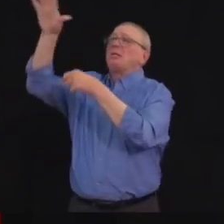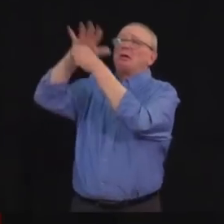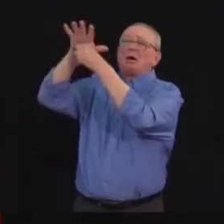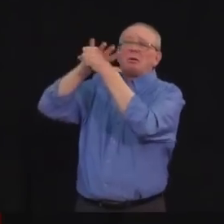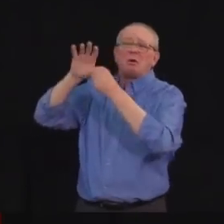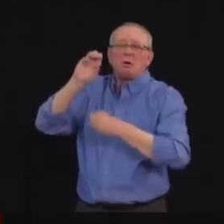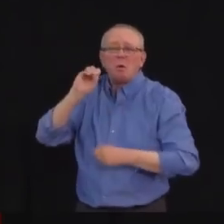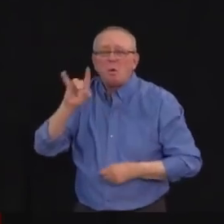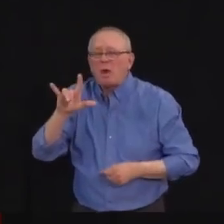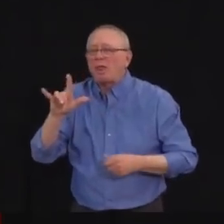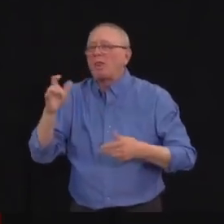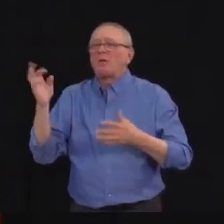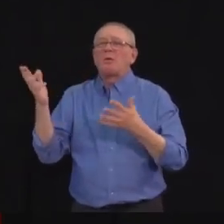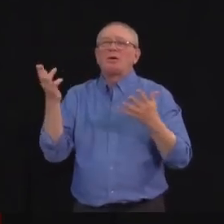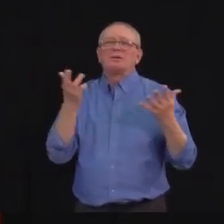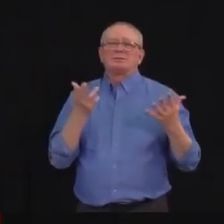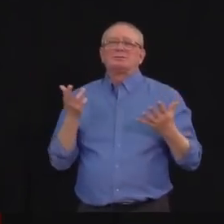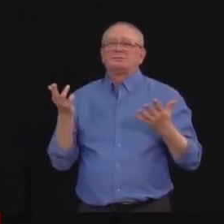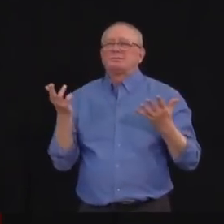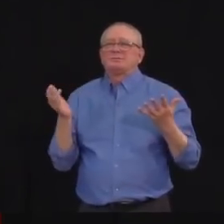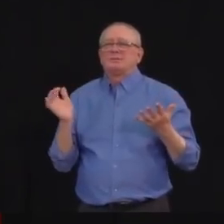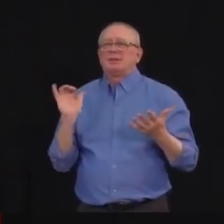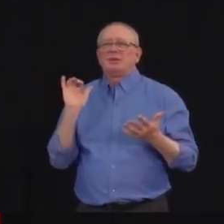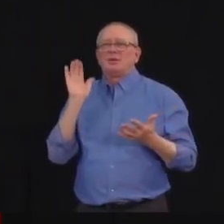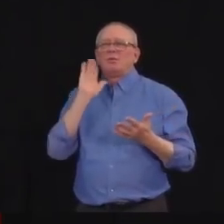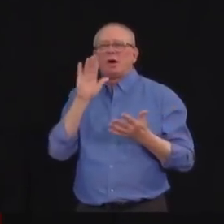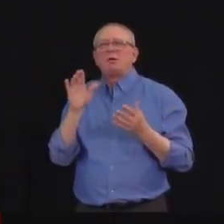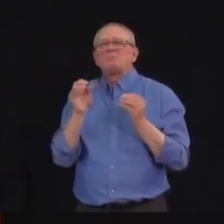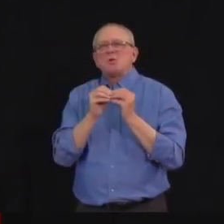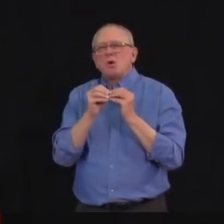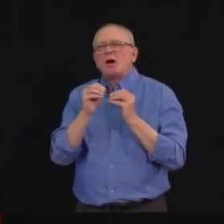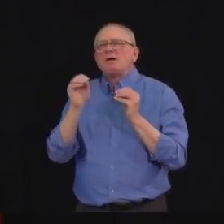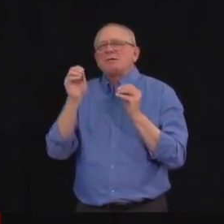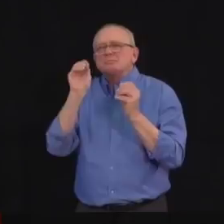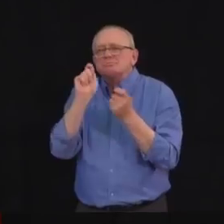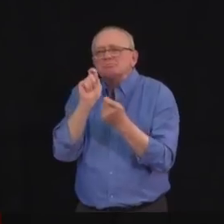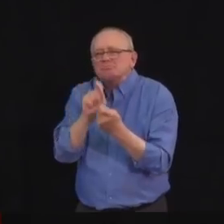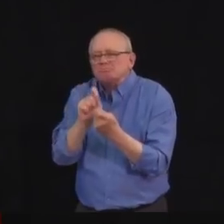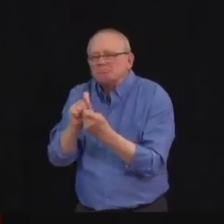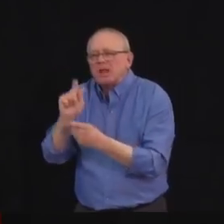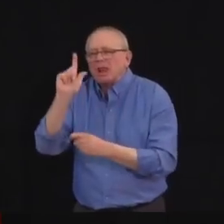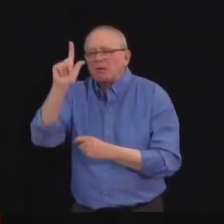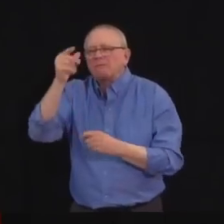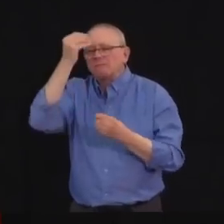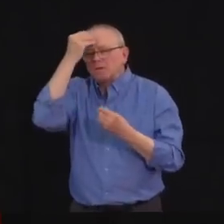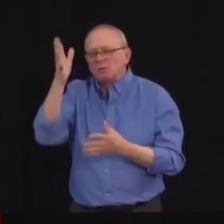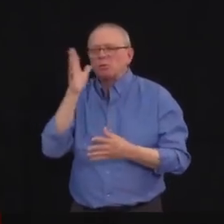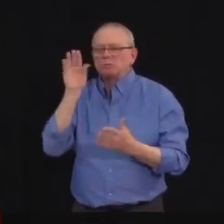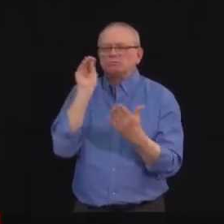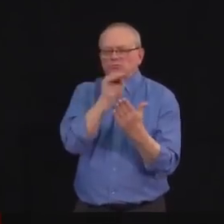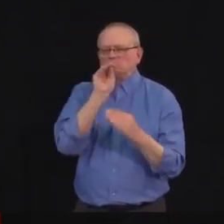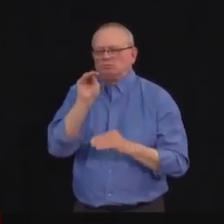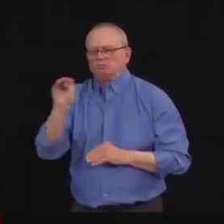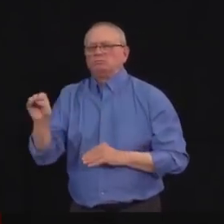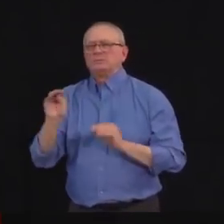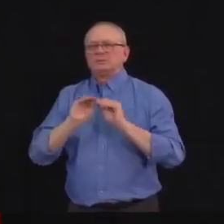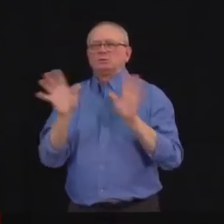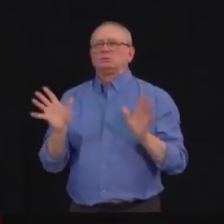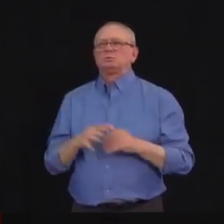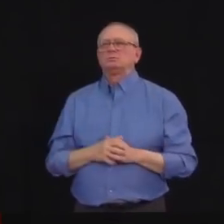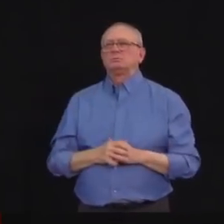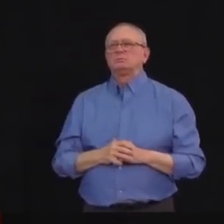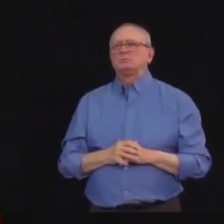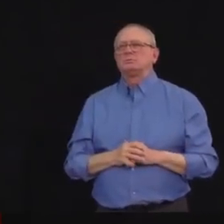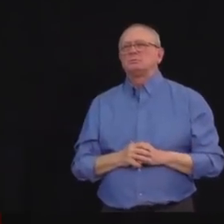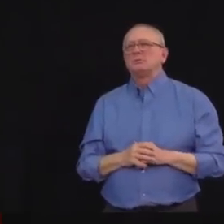then being allocated into that other category of known exposures. With respect to how low the case count needs